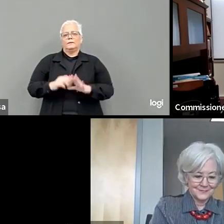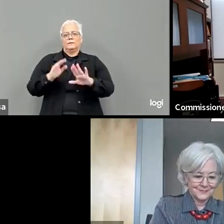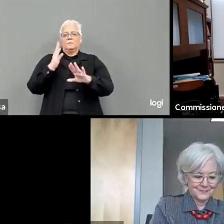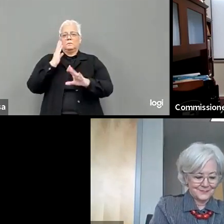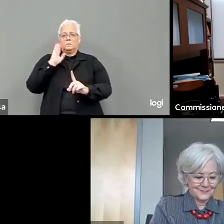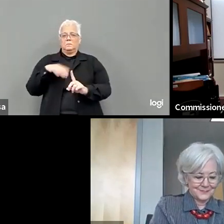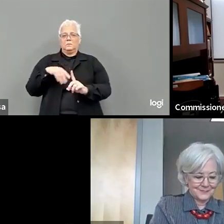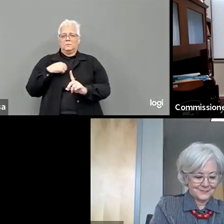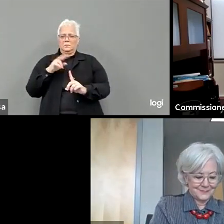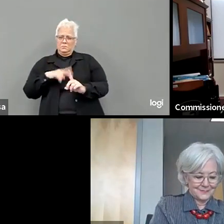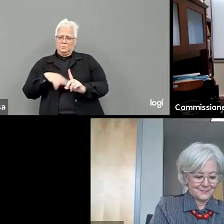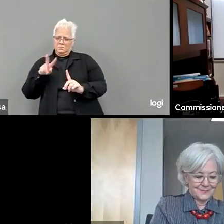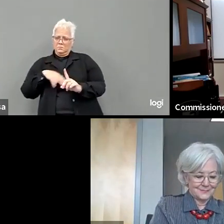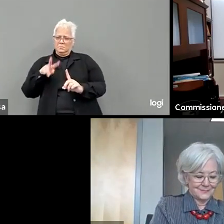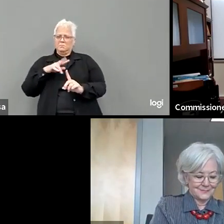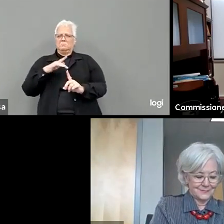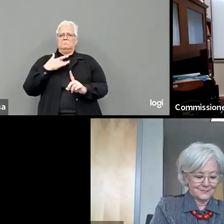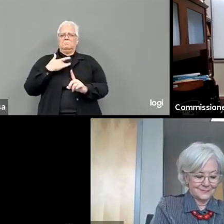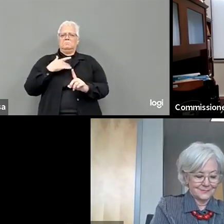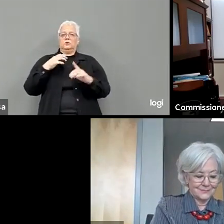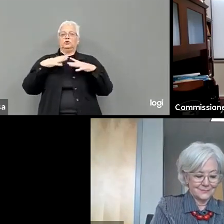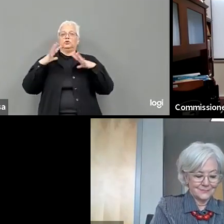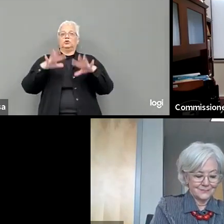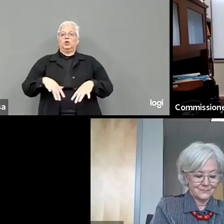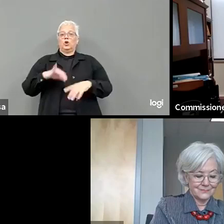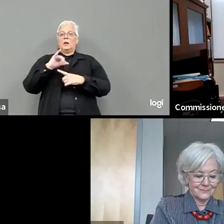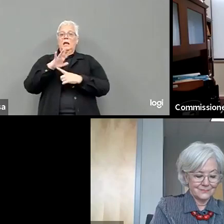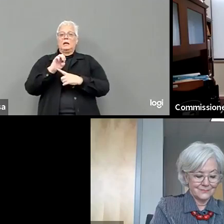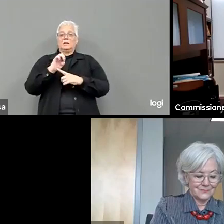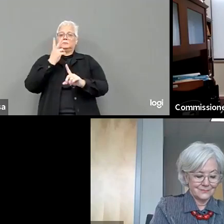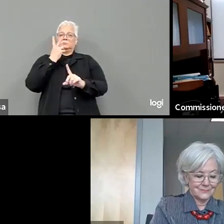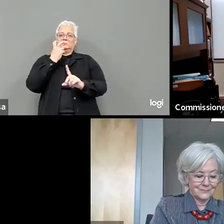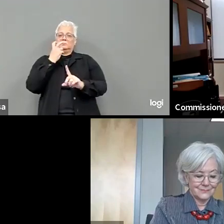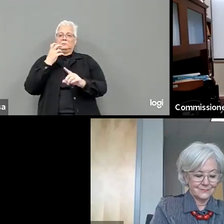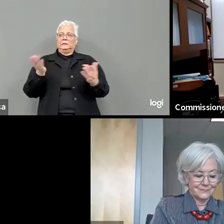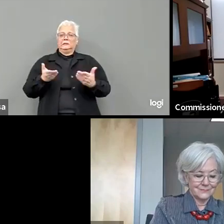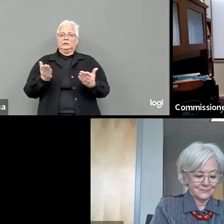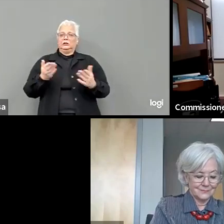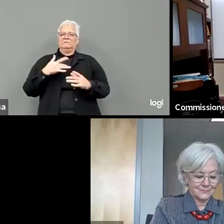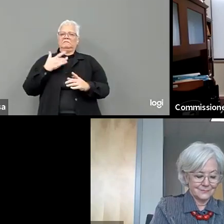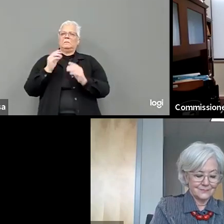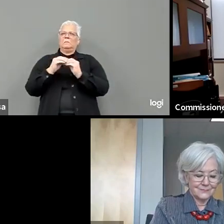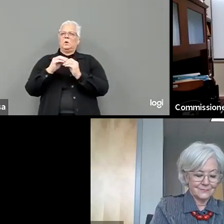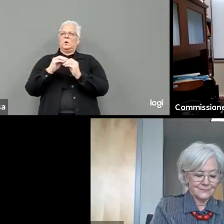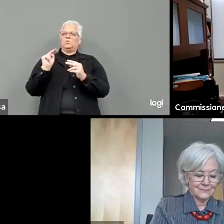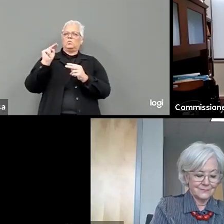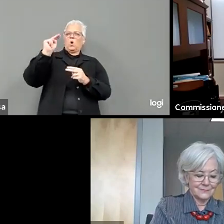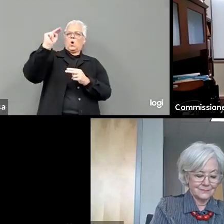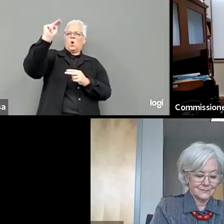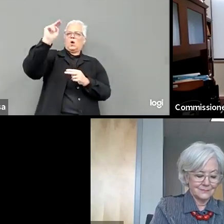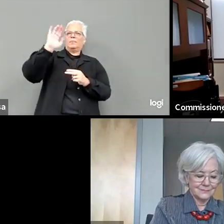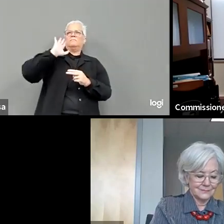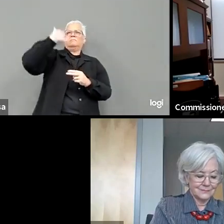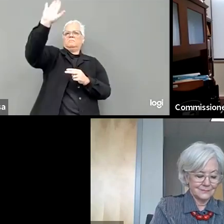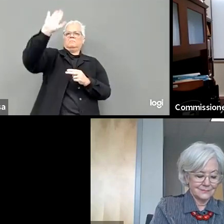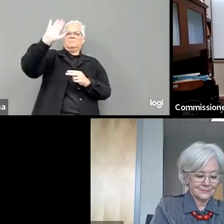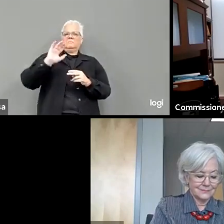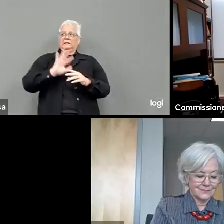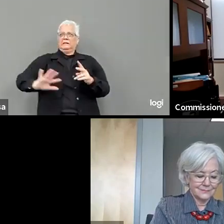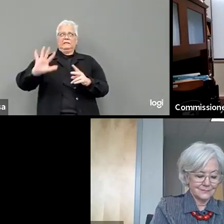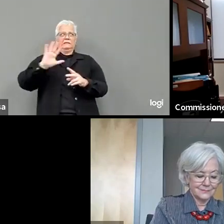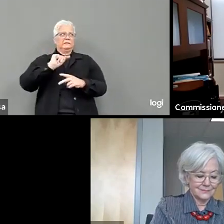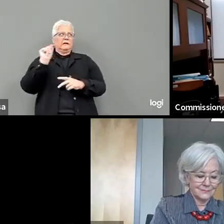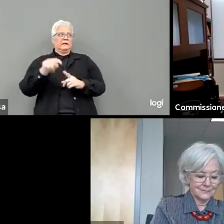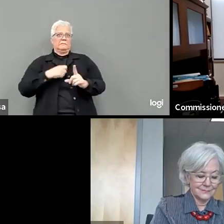country. We're used to dealing with really adverse weather. I know we don't usually have that kind of weather here. So we pay very close attention to the weather.